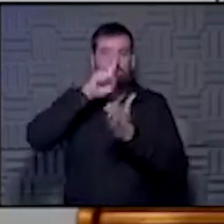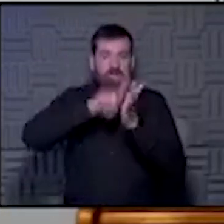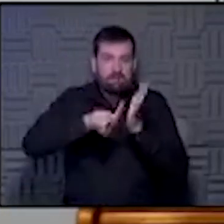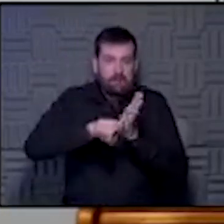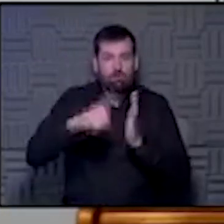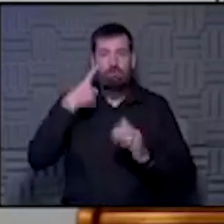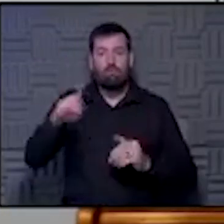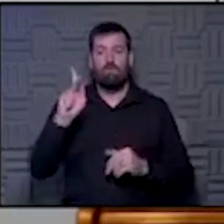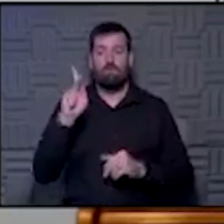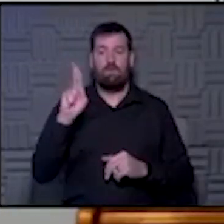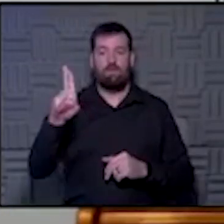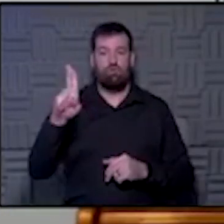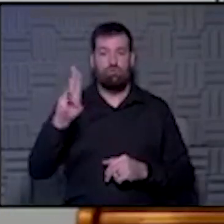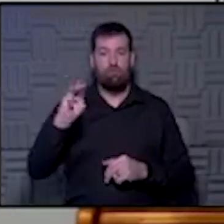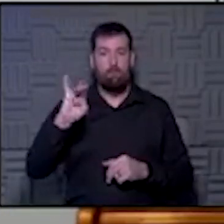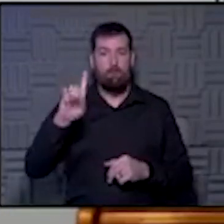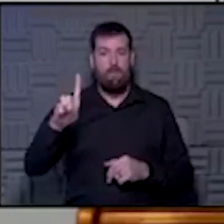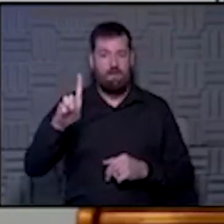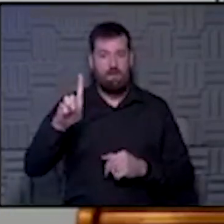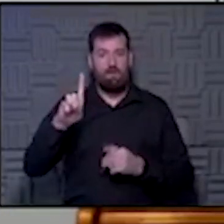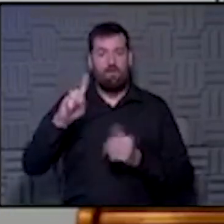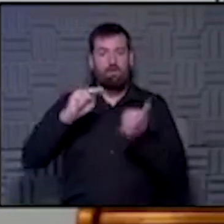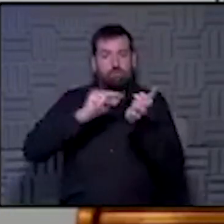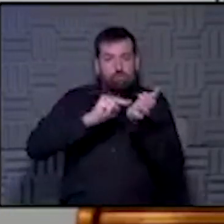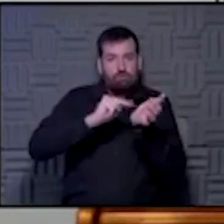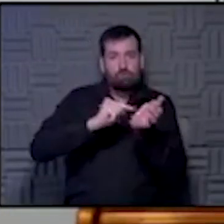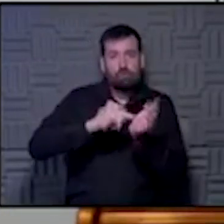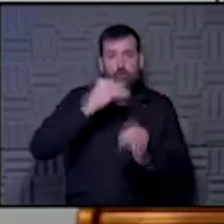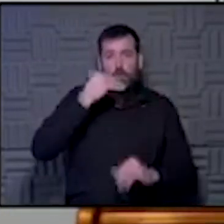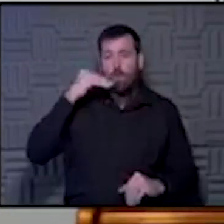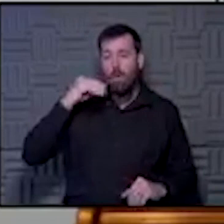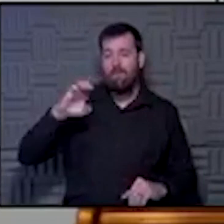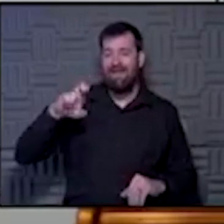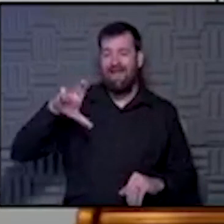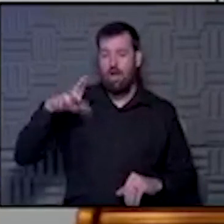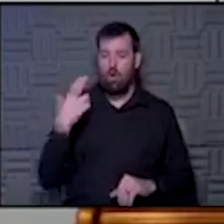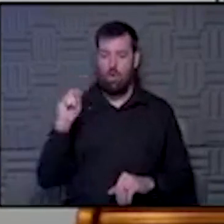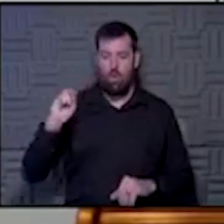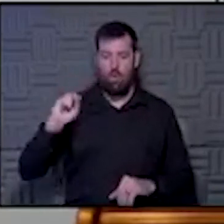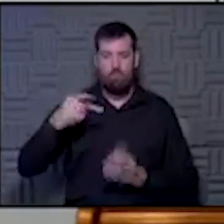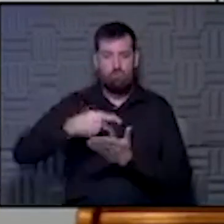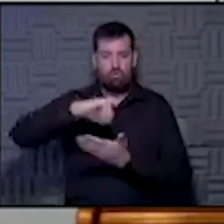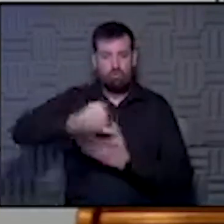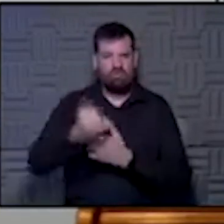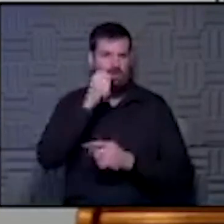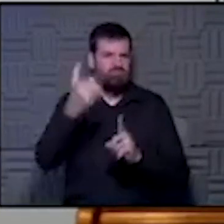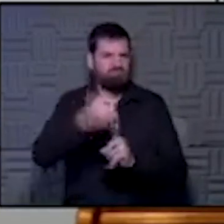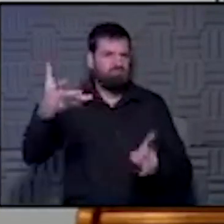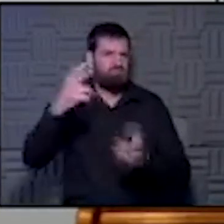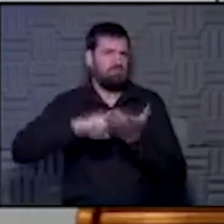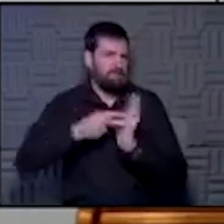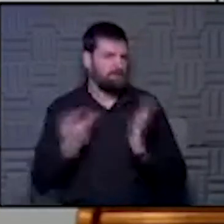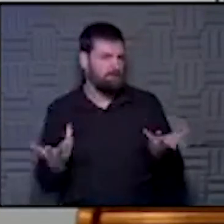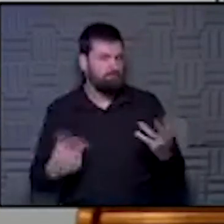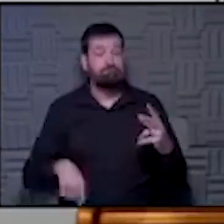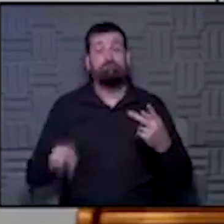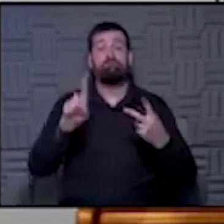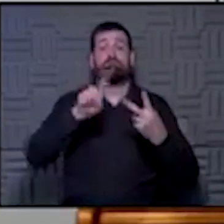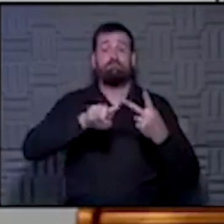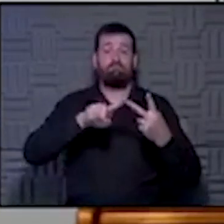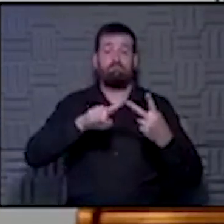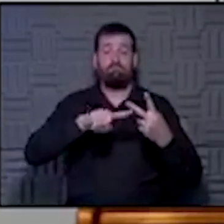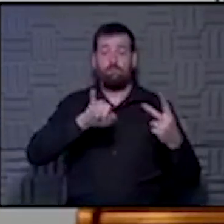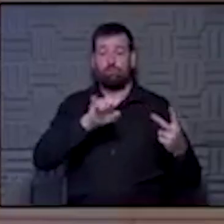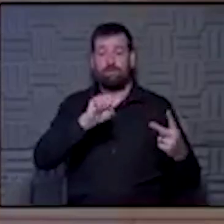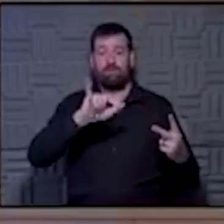KU Med Center site of the Nursing Home Echo Project. We'll talk much more about what that means in just a minute. And also joining us is